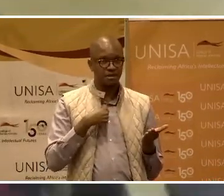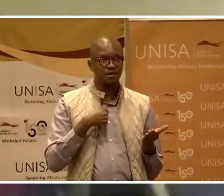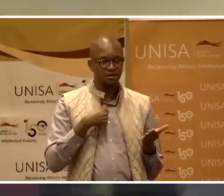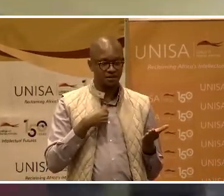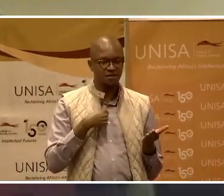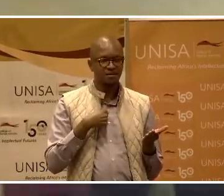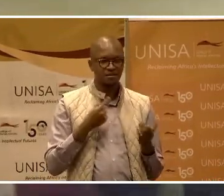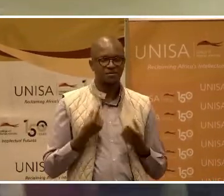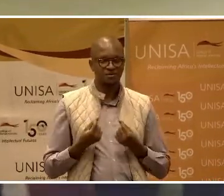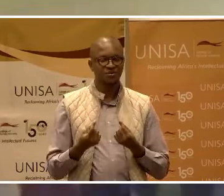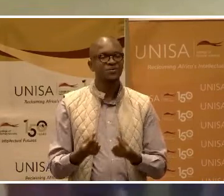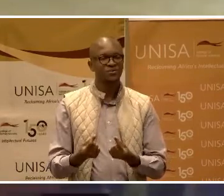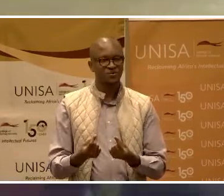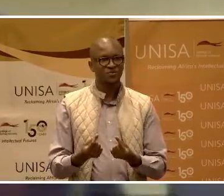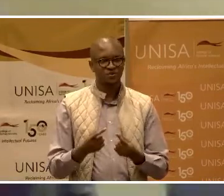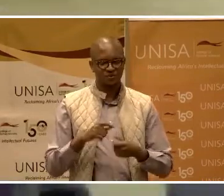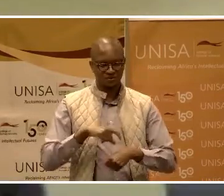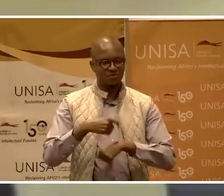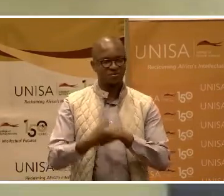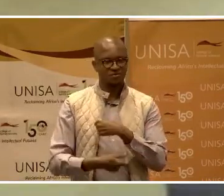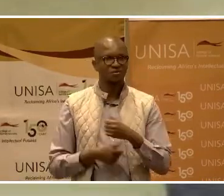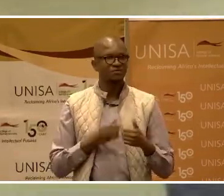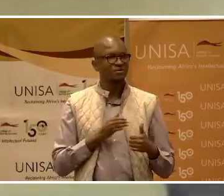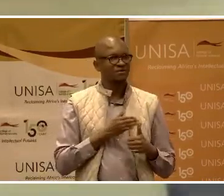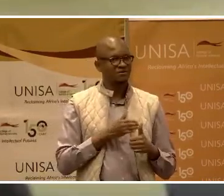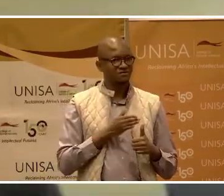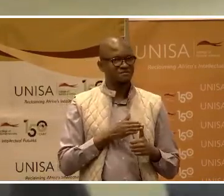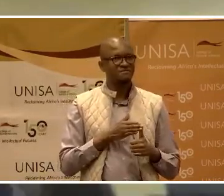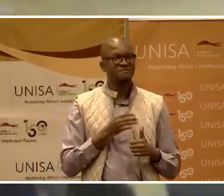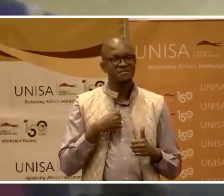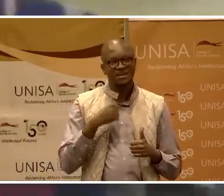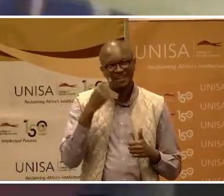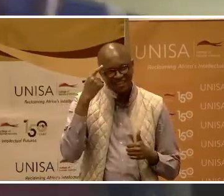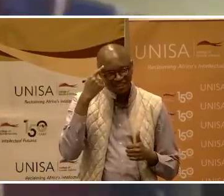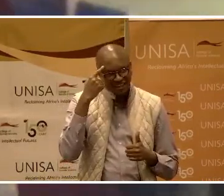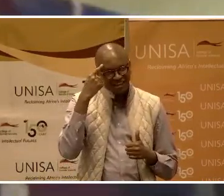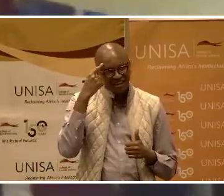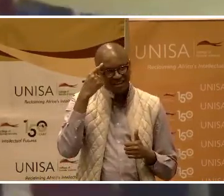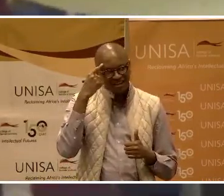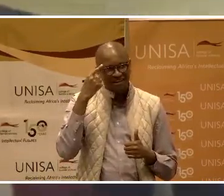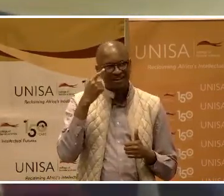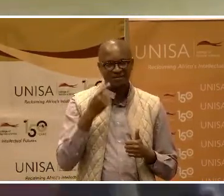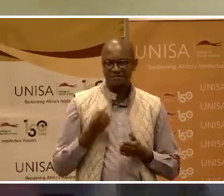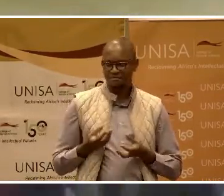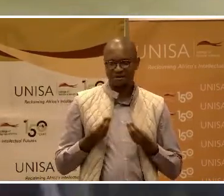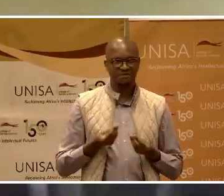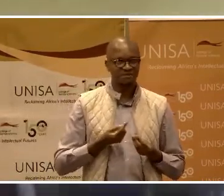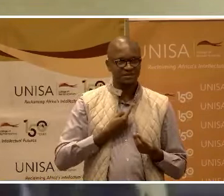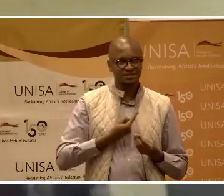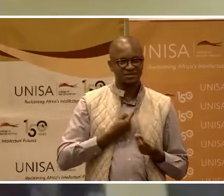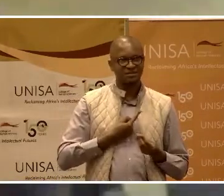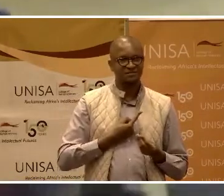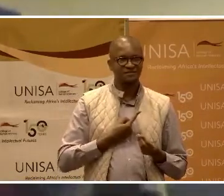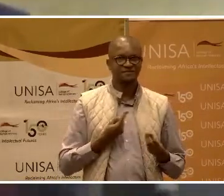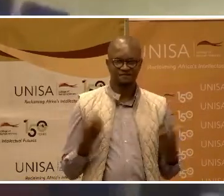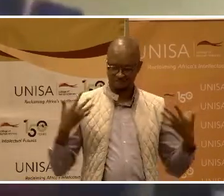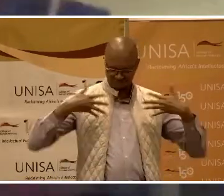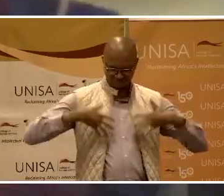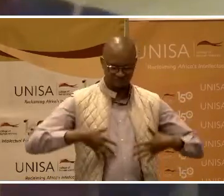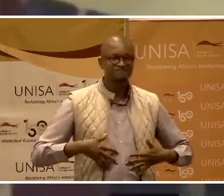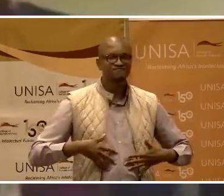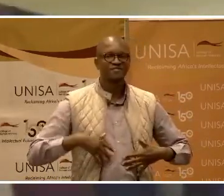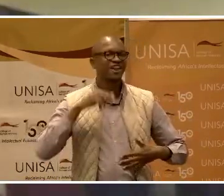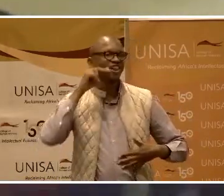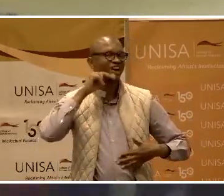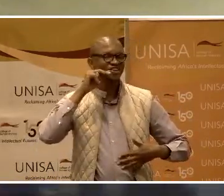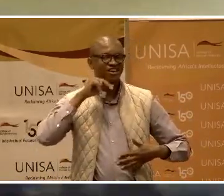culture, I quickly rushed to the market here to get myself one of our cultural attire in Nigeria,